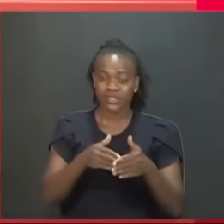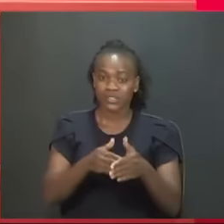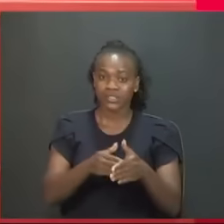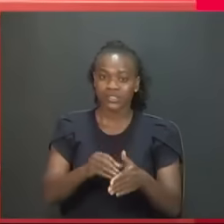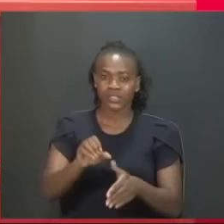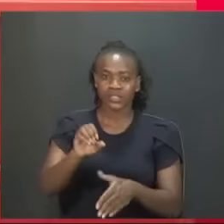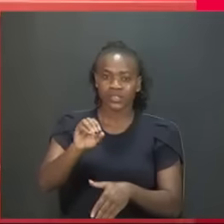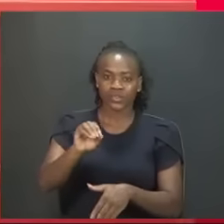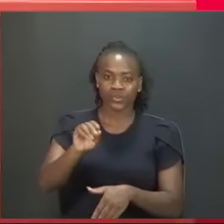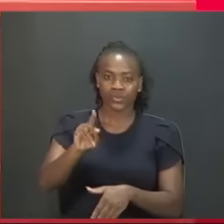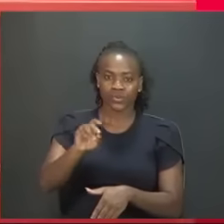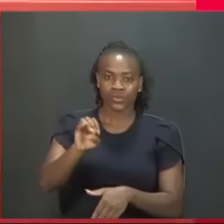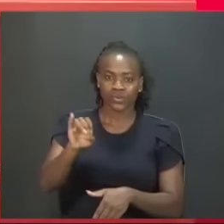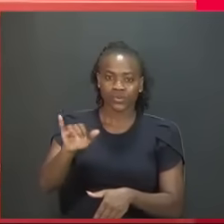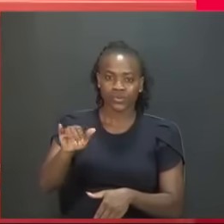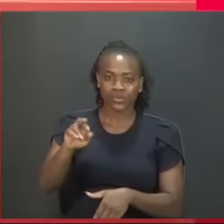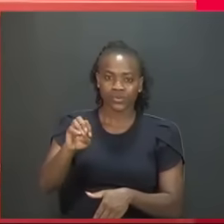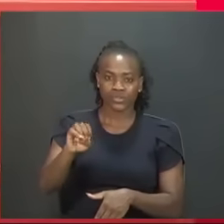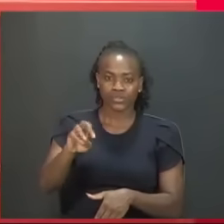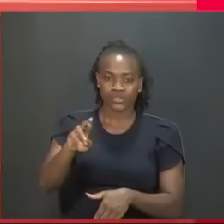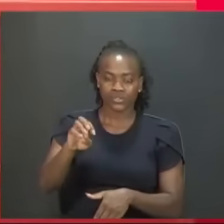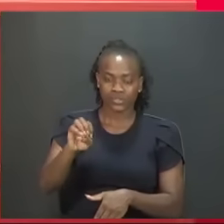Ochre Nana Kwesi Ba,